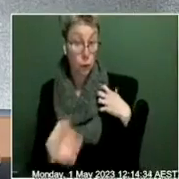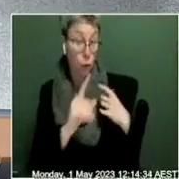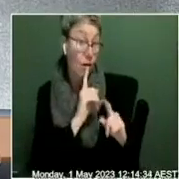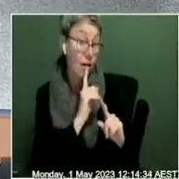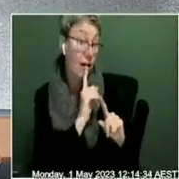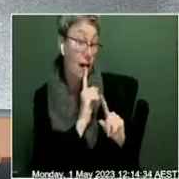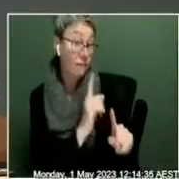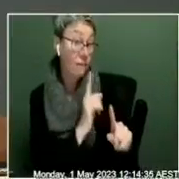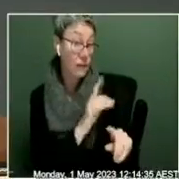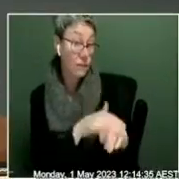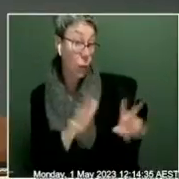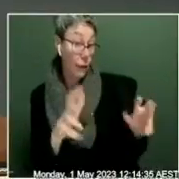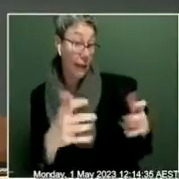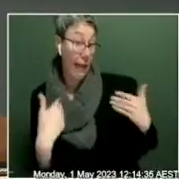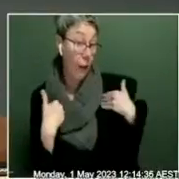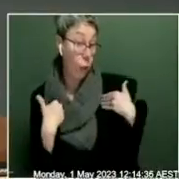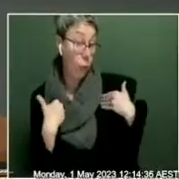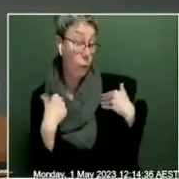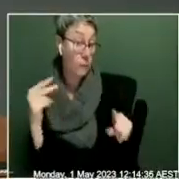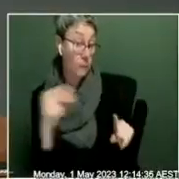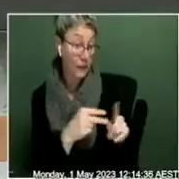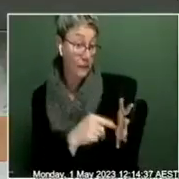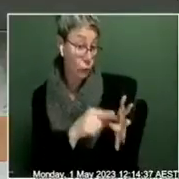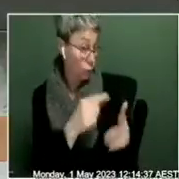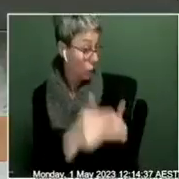Yes. Yep. Thank you.